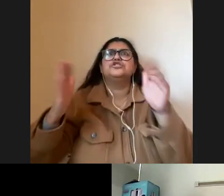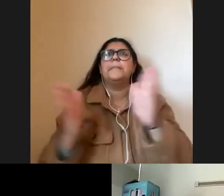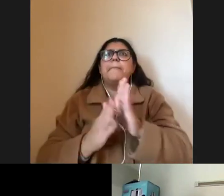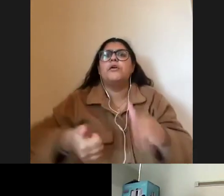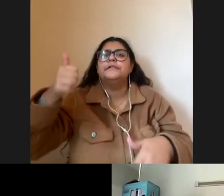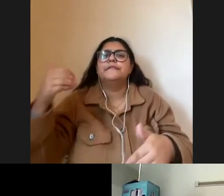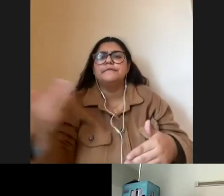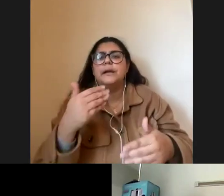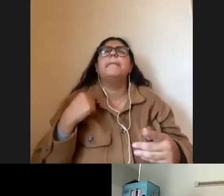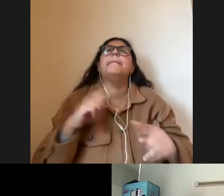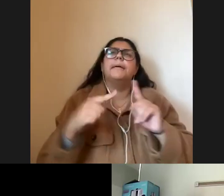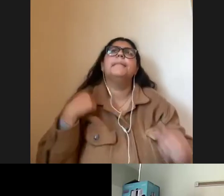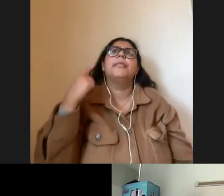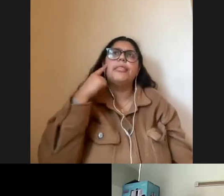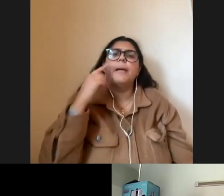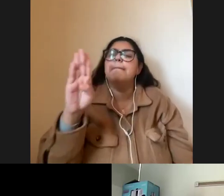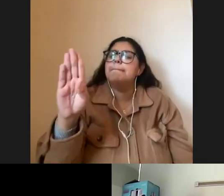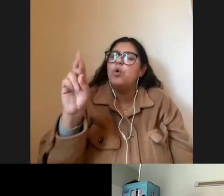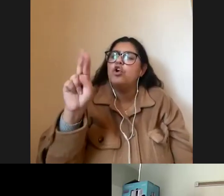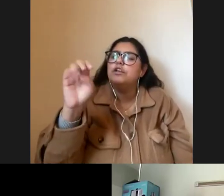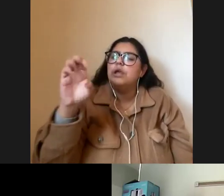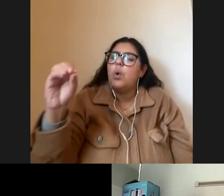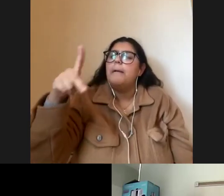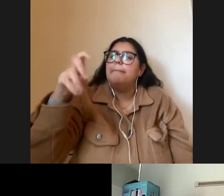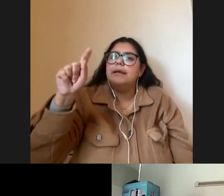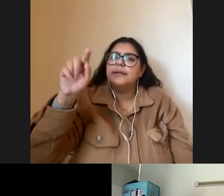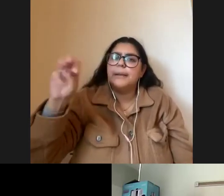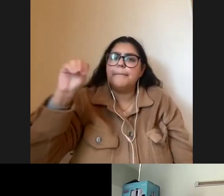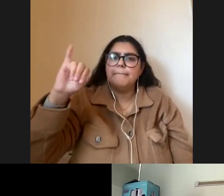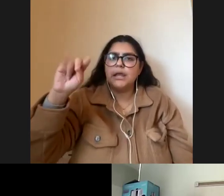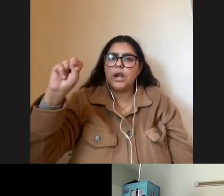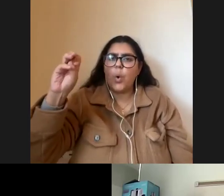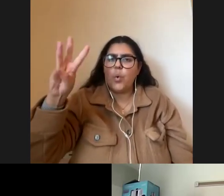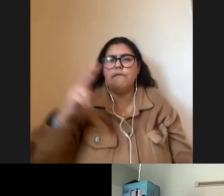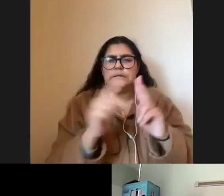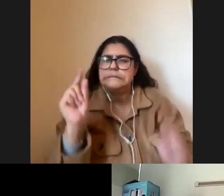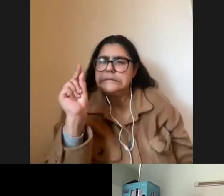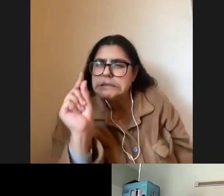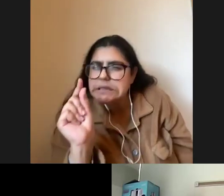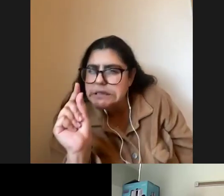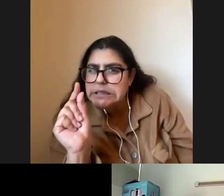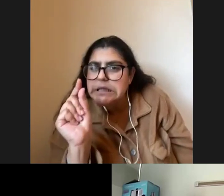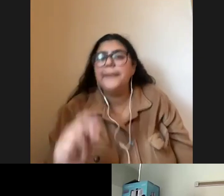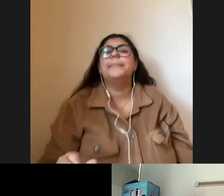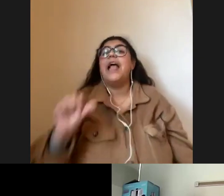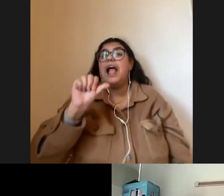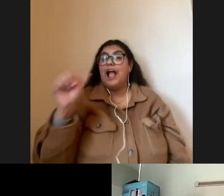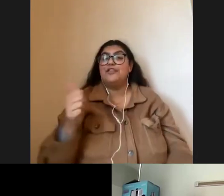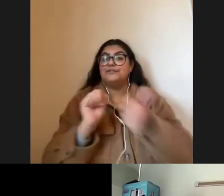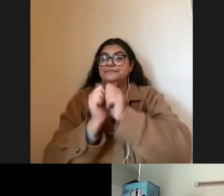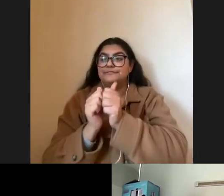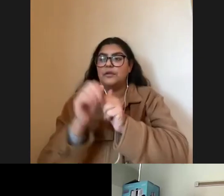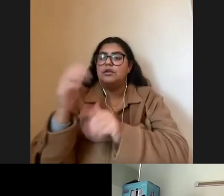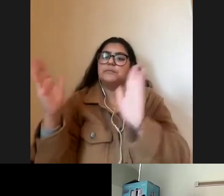would probably call it the Borneo peat minnow, which is really, really, really, really tiny. The other competition is some small